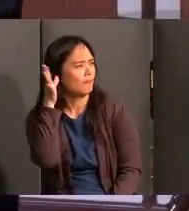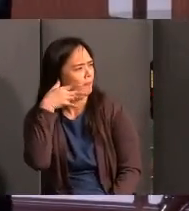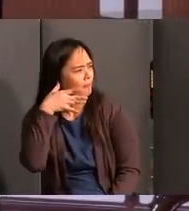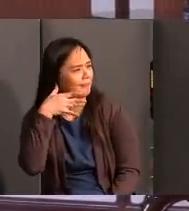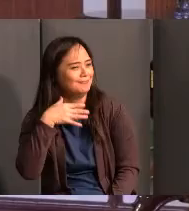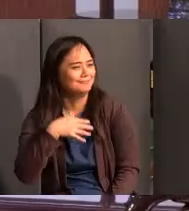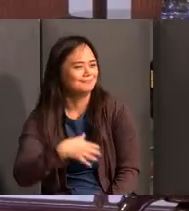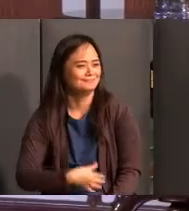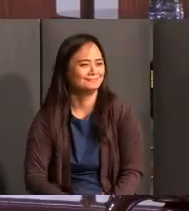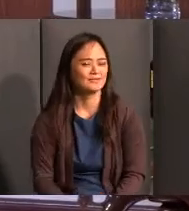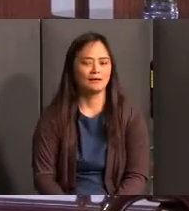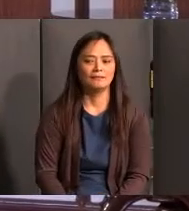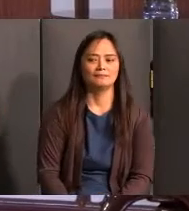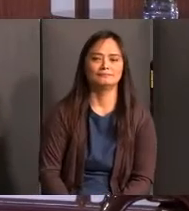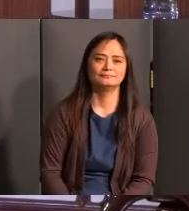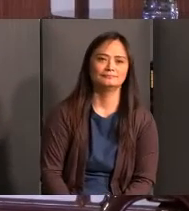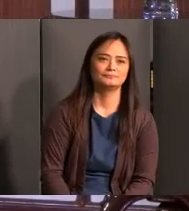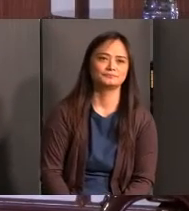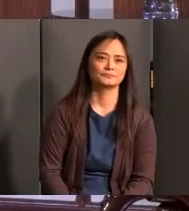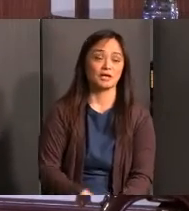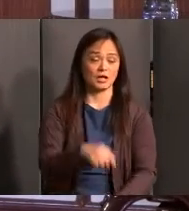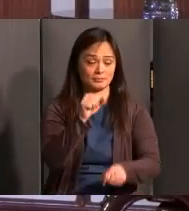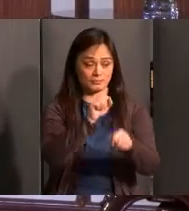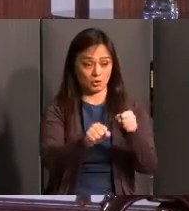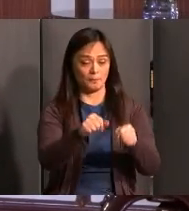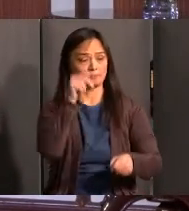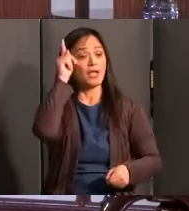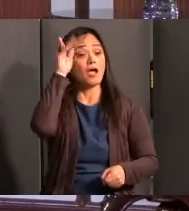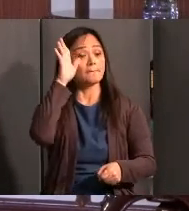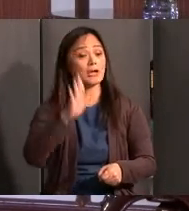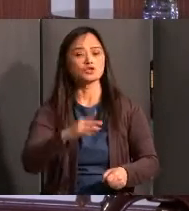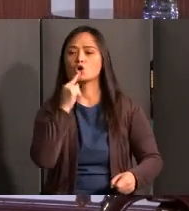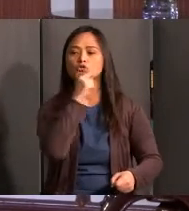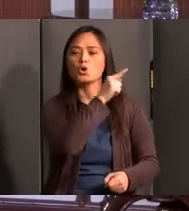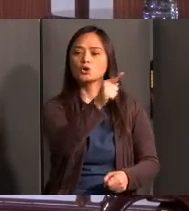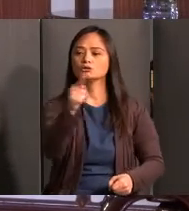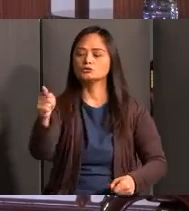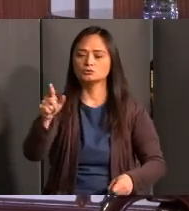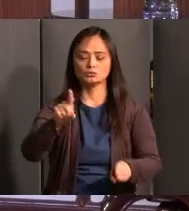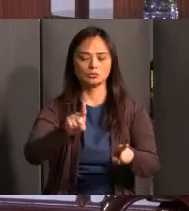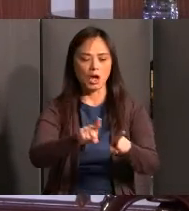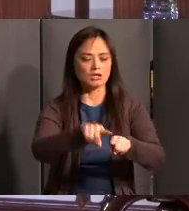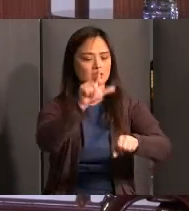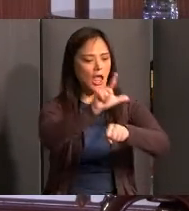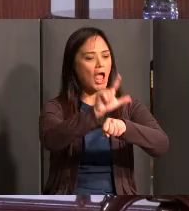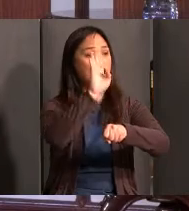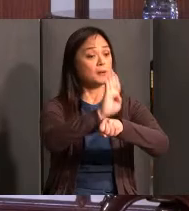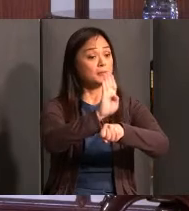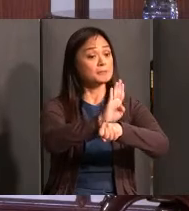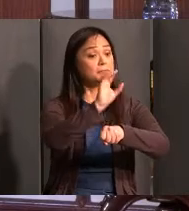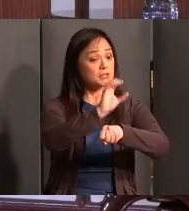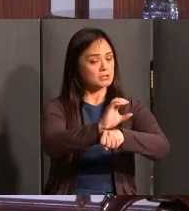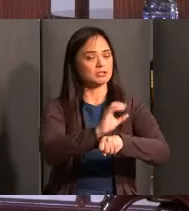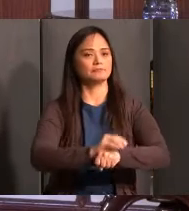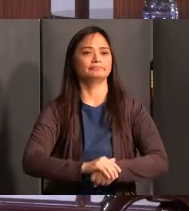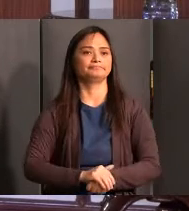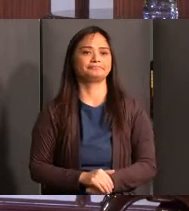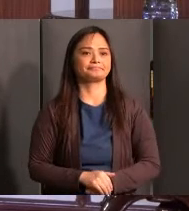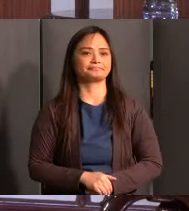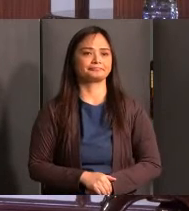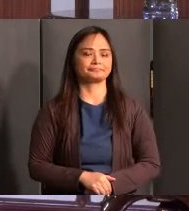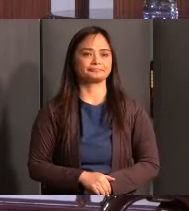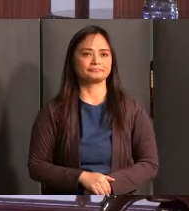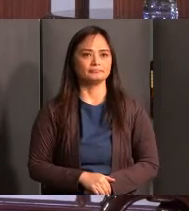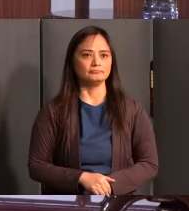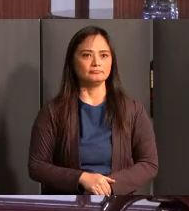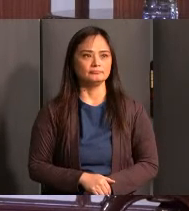I'm talking to you as a Lighthouse Bible Baptist Church. Of course, we have guests here. Tama po ba? And thank you for coming here.